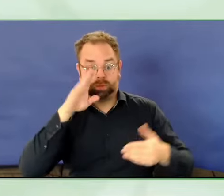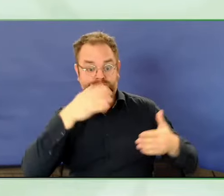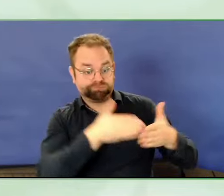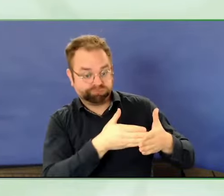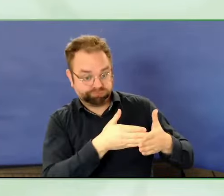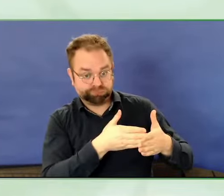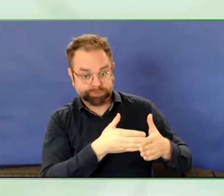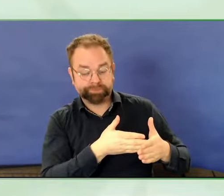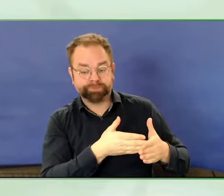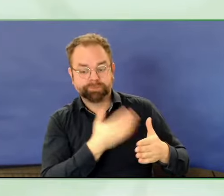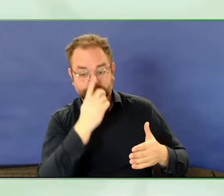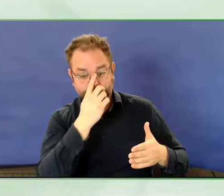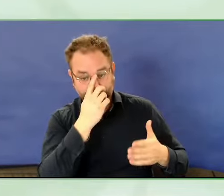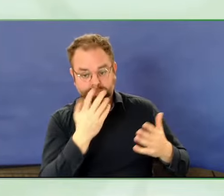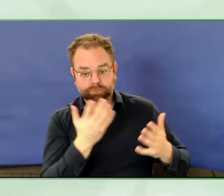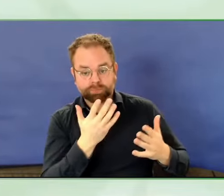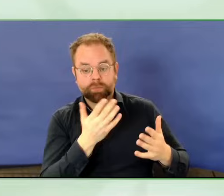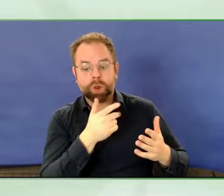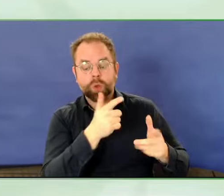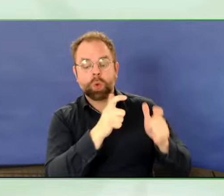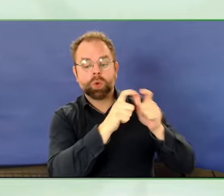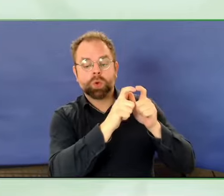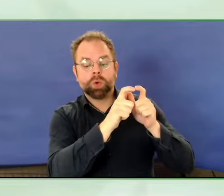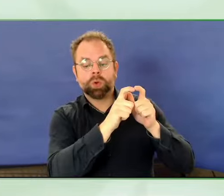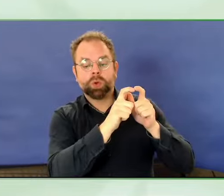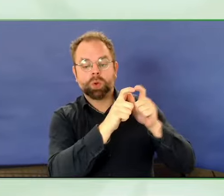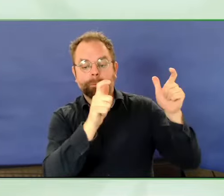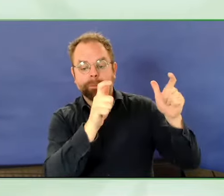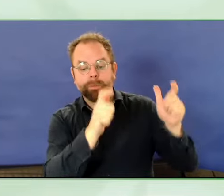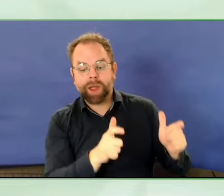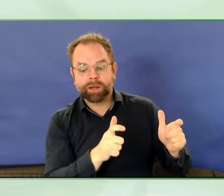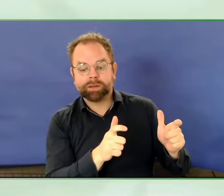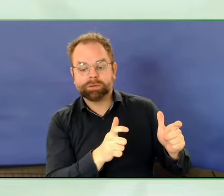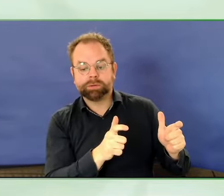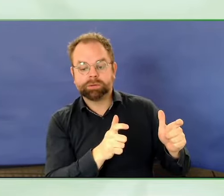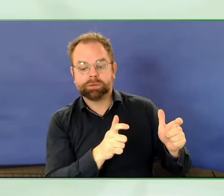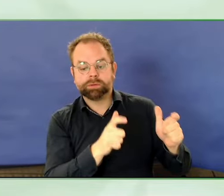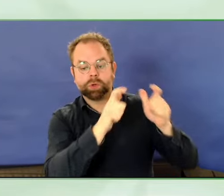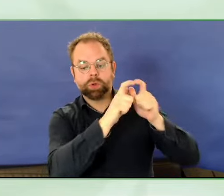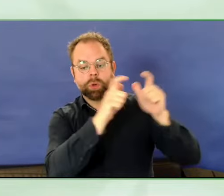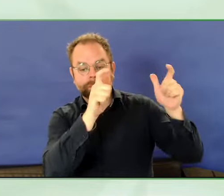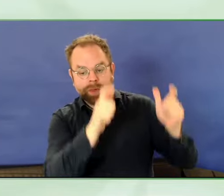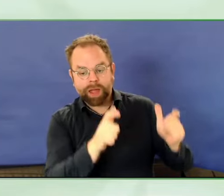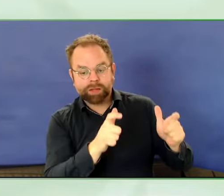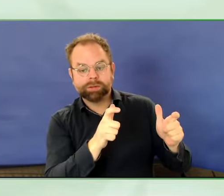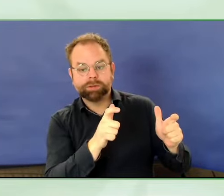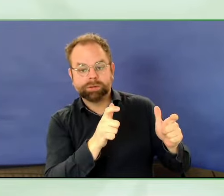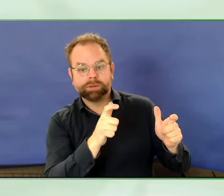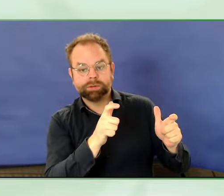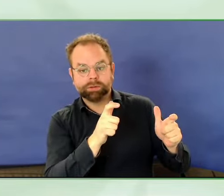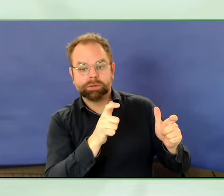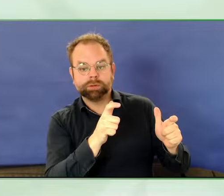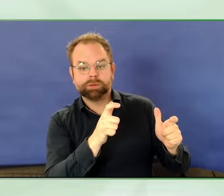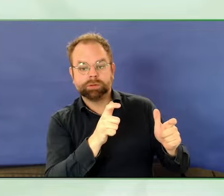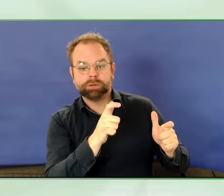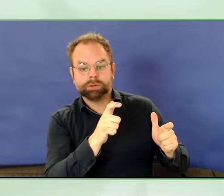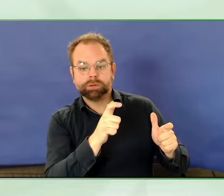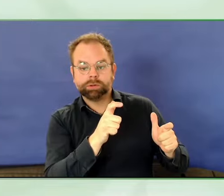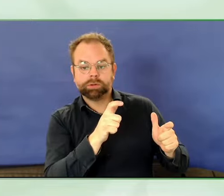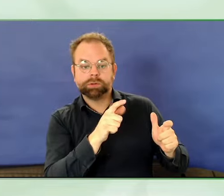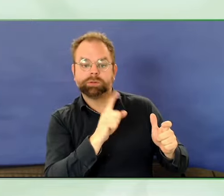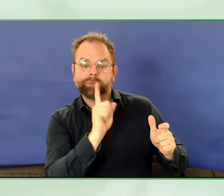inclusive products. And I think it's also frustrating to see how I am viewing it in the past years, to